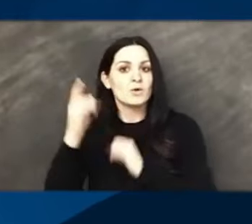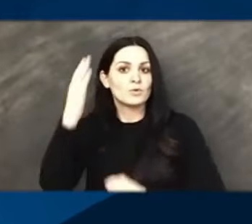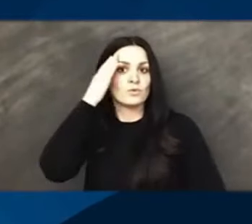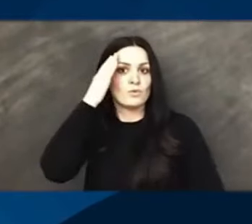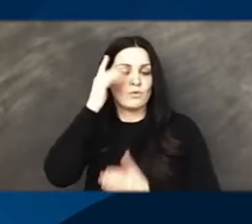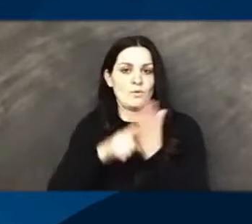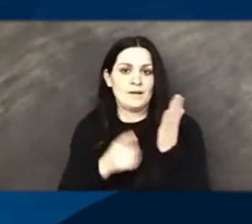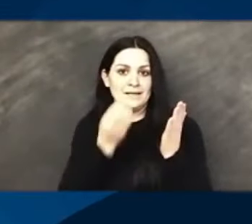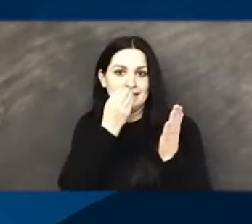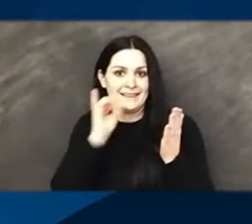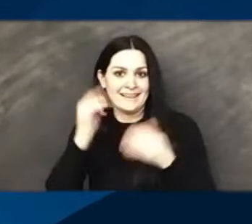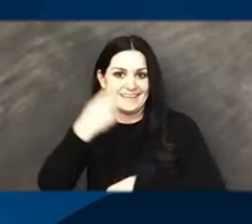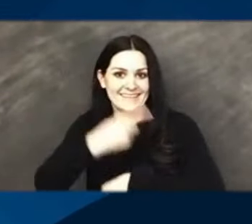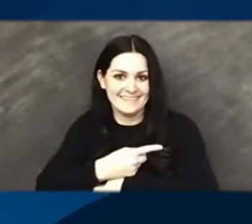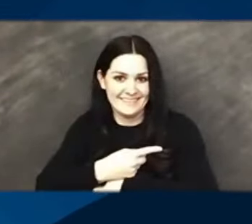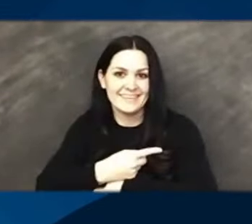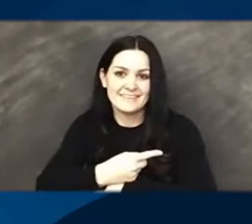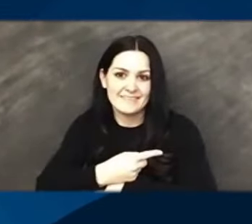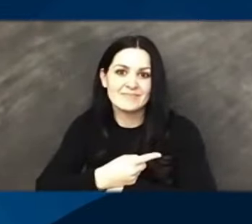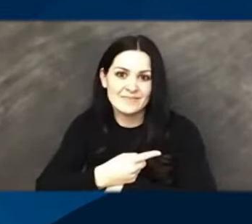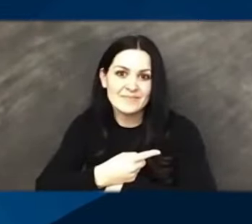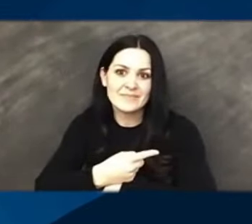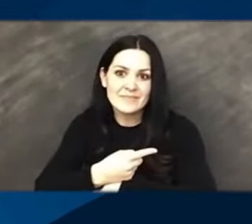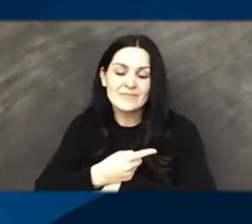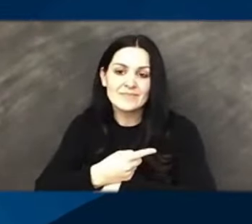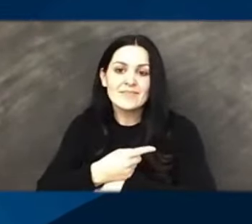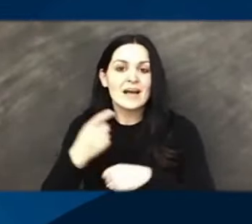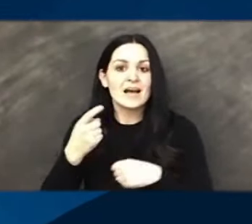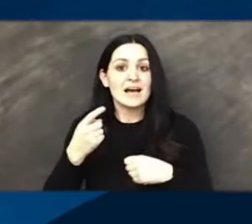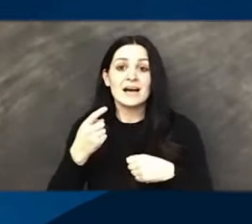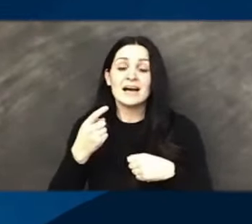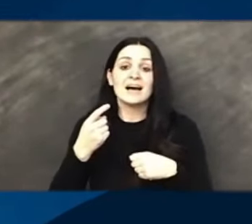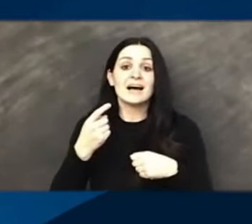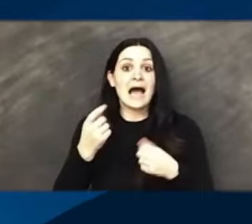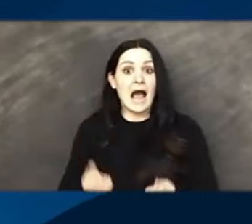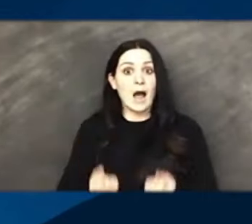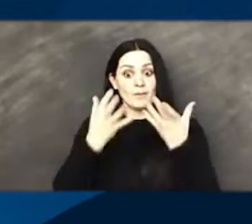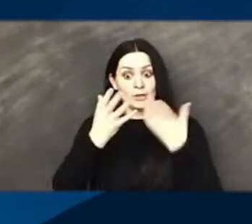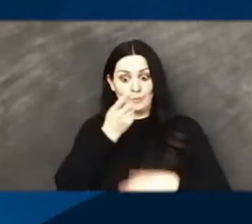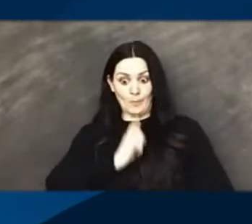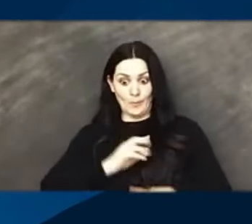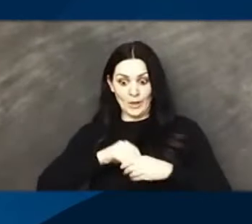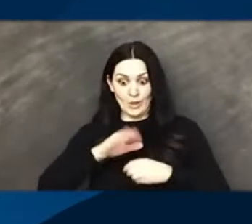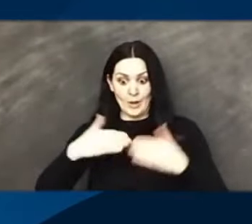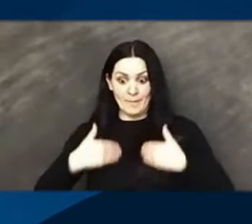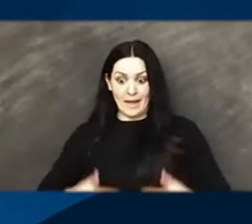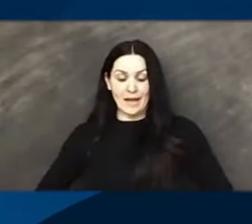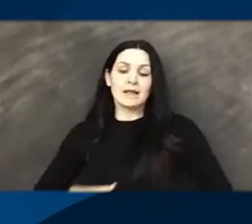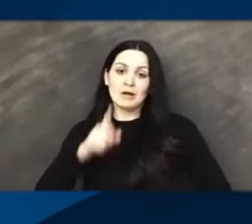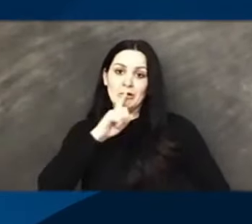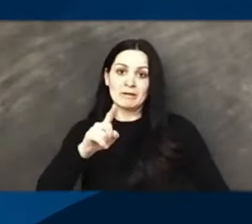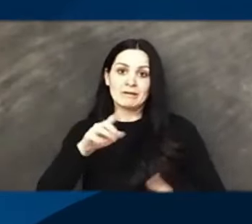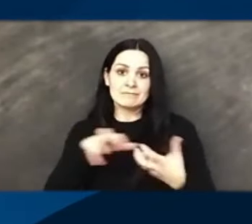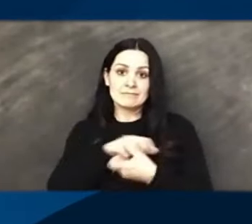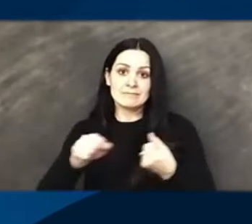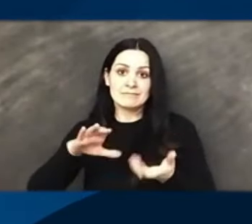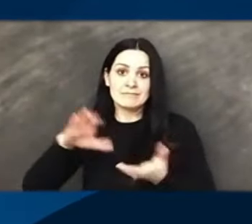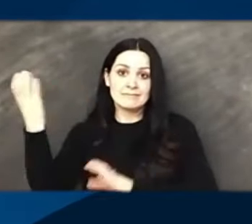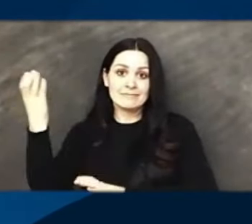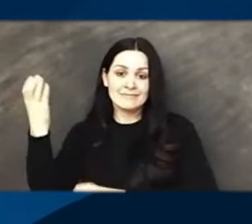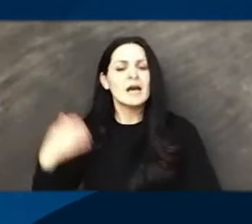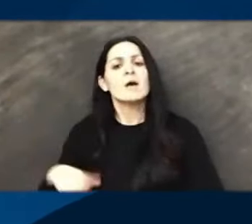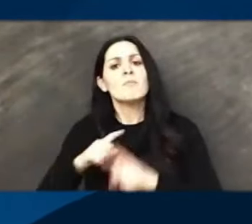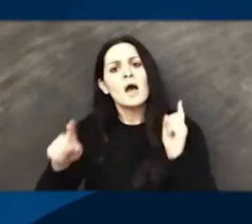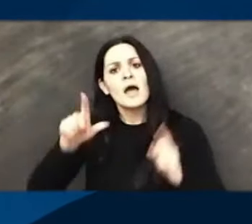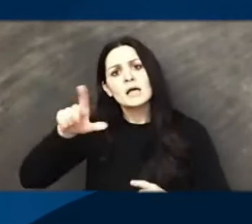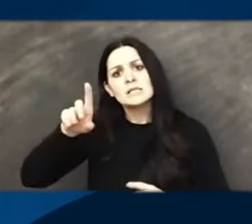day, and how much you mistreated your body that day when we checked it, as opposed to an LDL, where